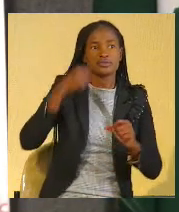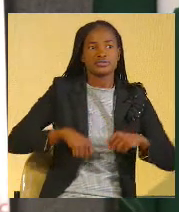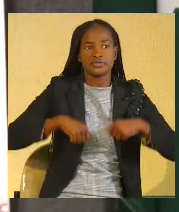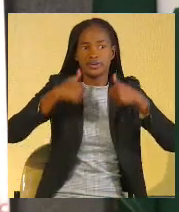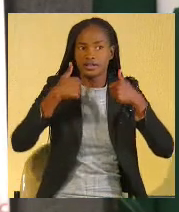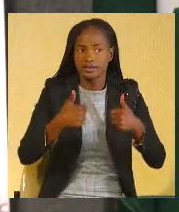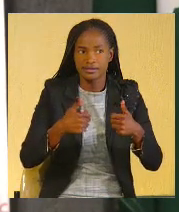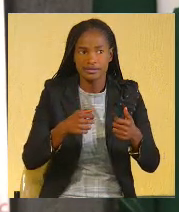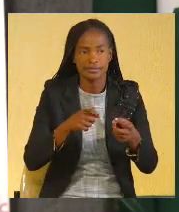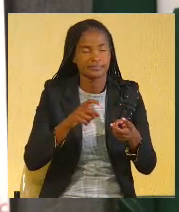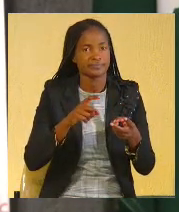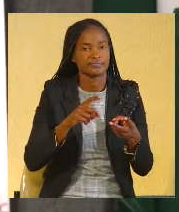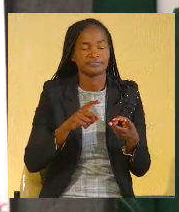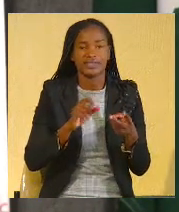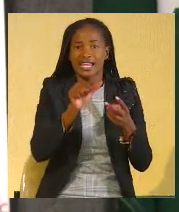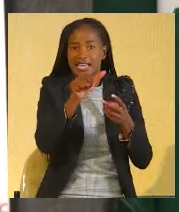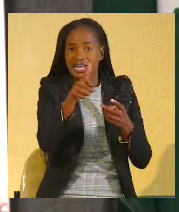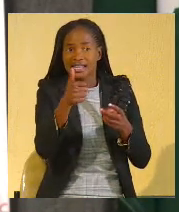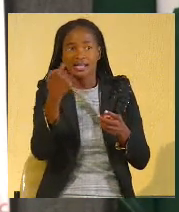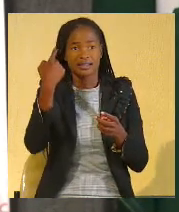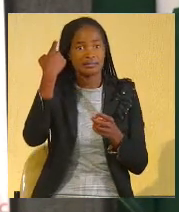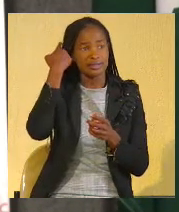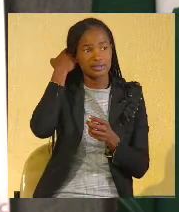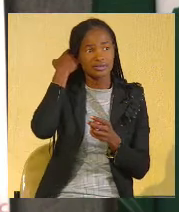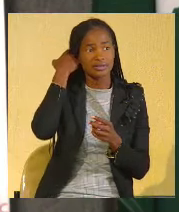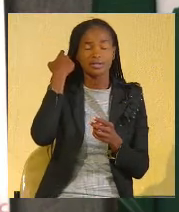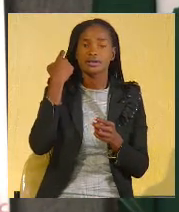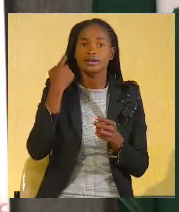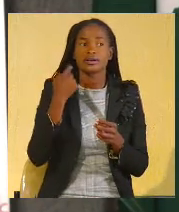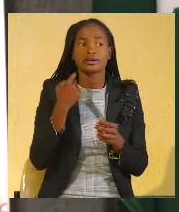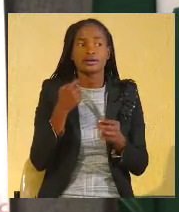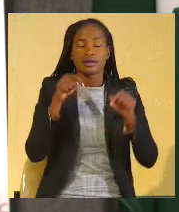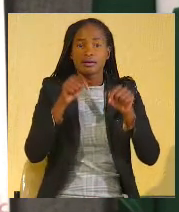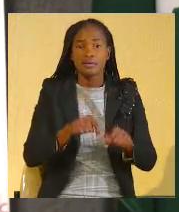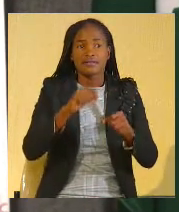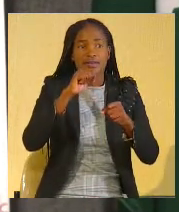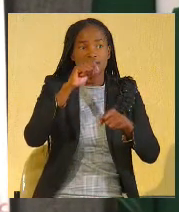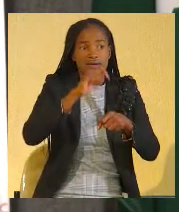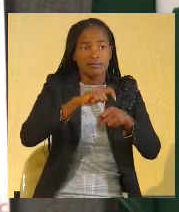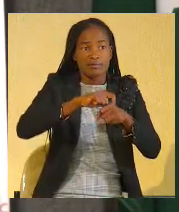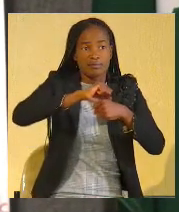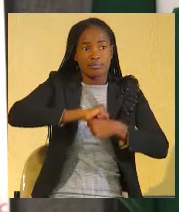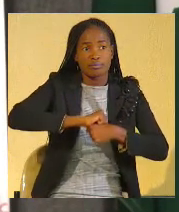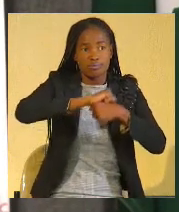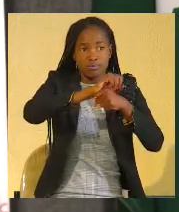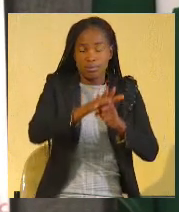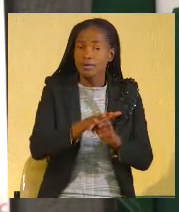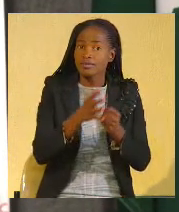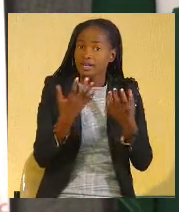The situation as it is with the state of emergency, with